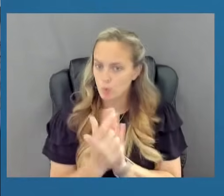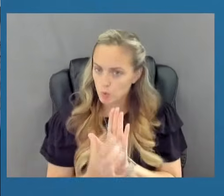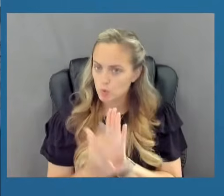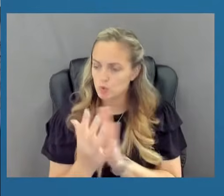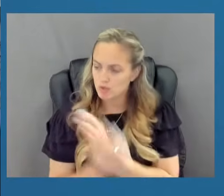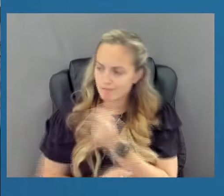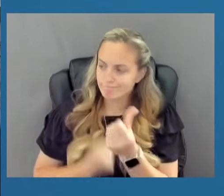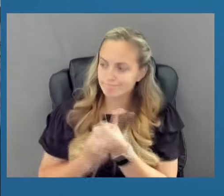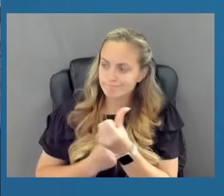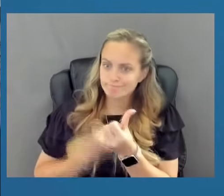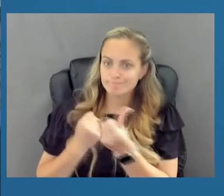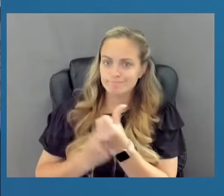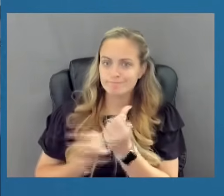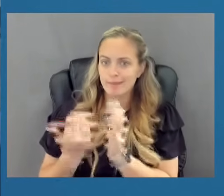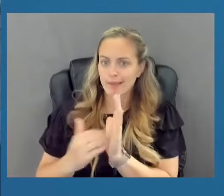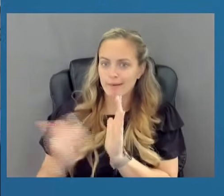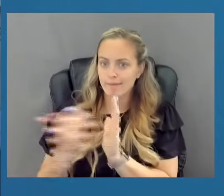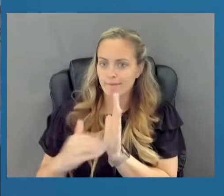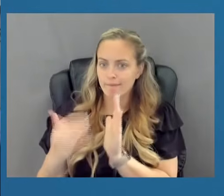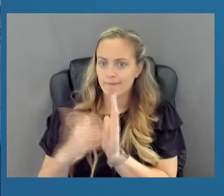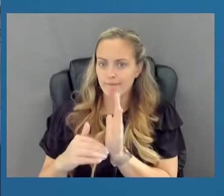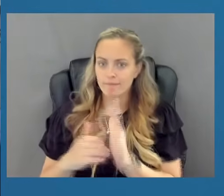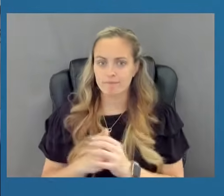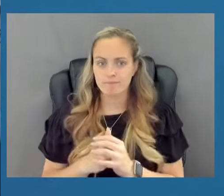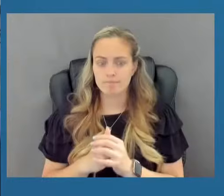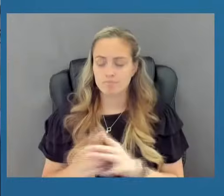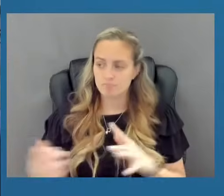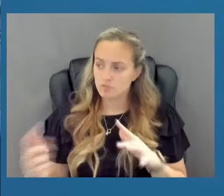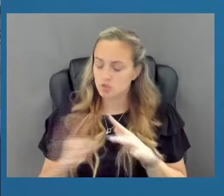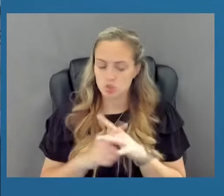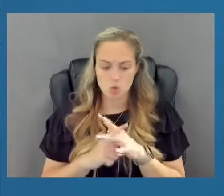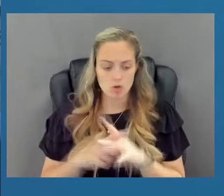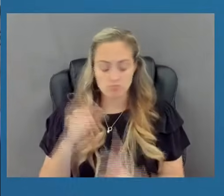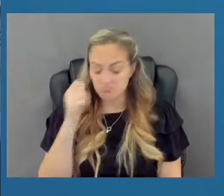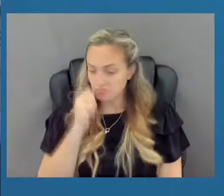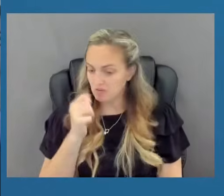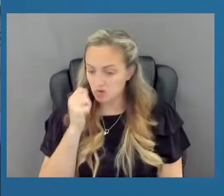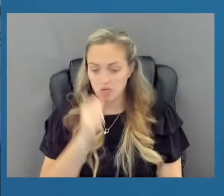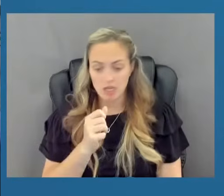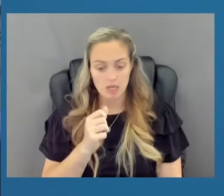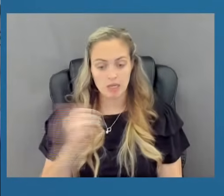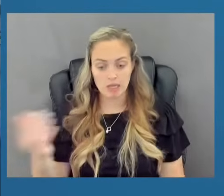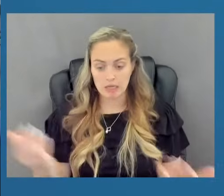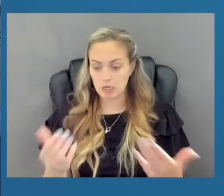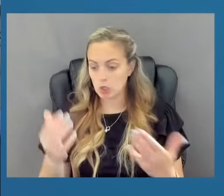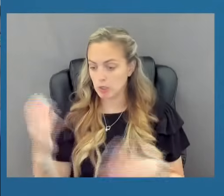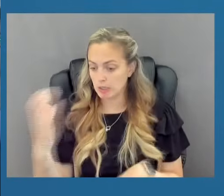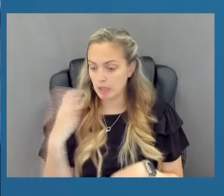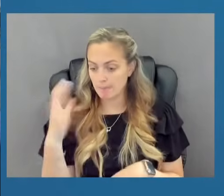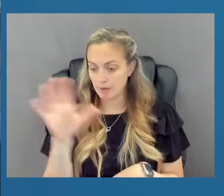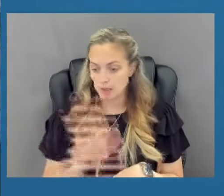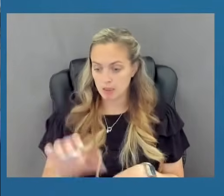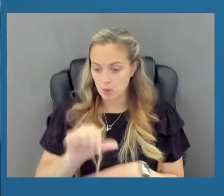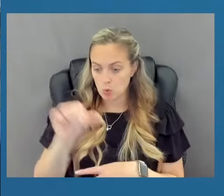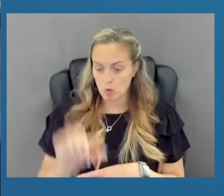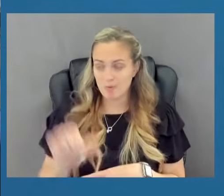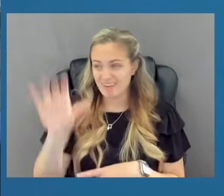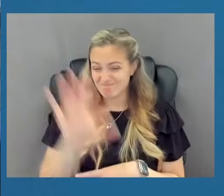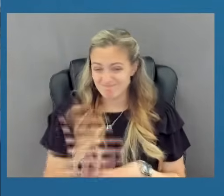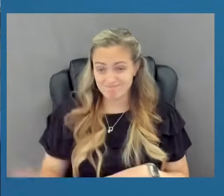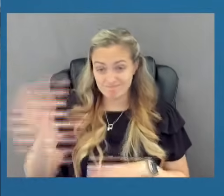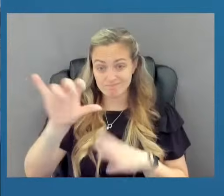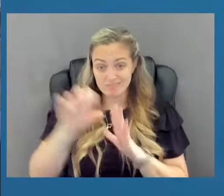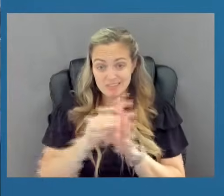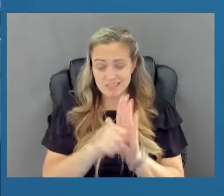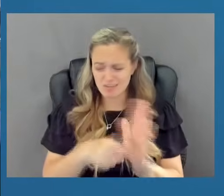them time and again, showed up day after day here in our Capitol and across the state to demand the